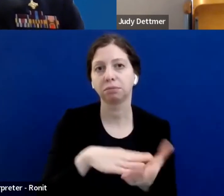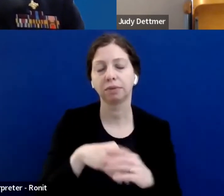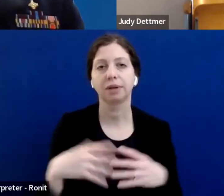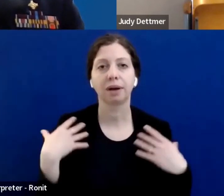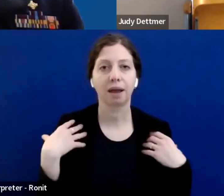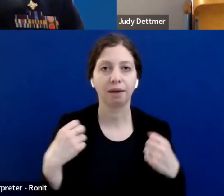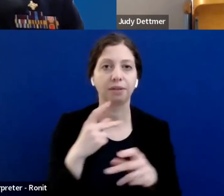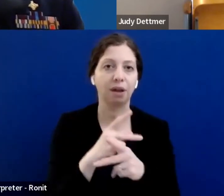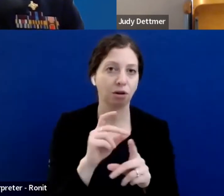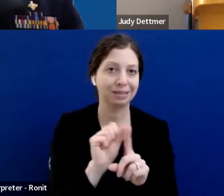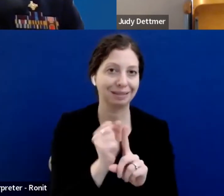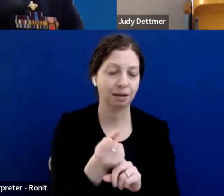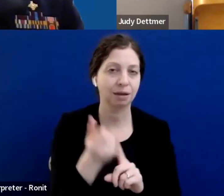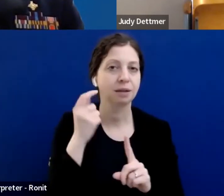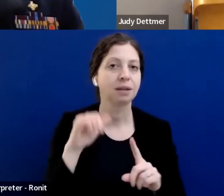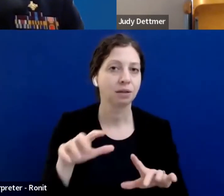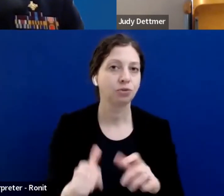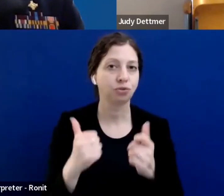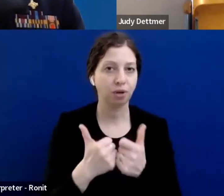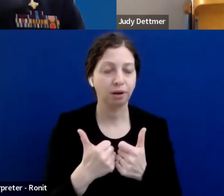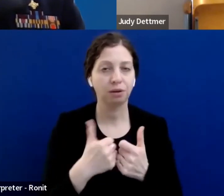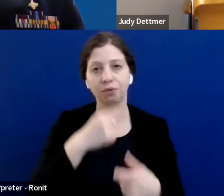setting. That, I think, is the challenge for